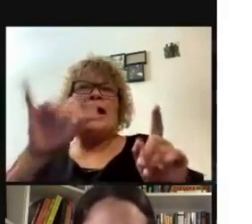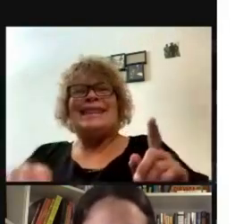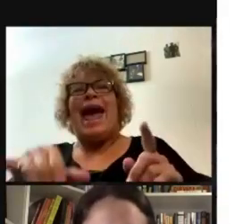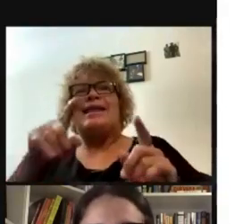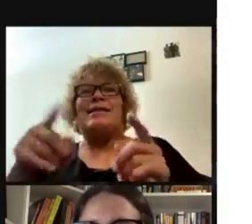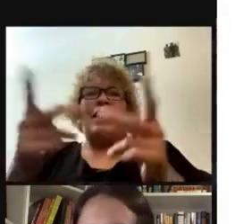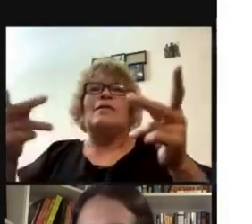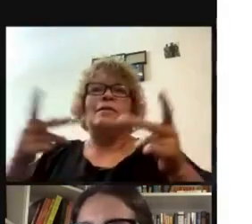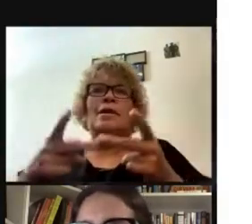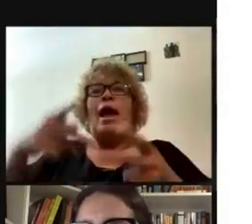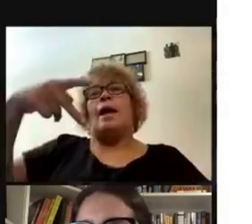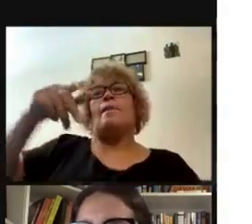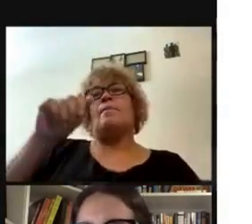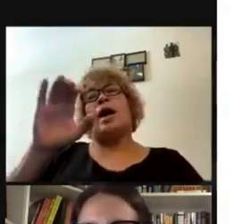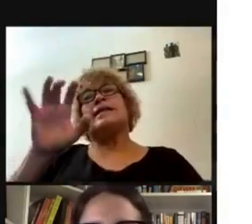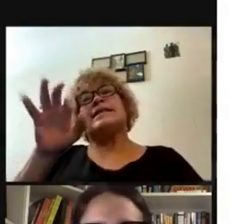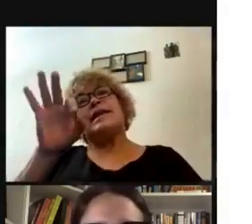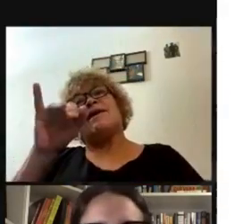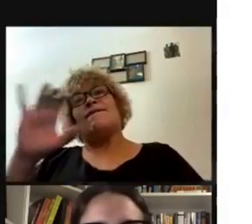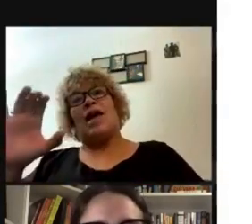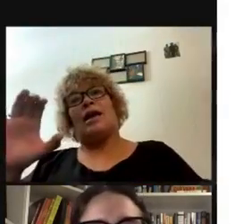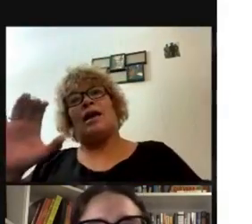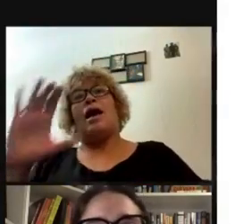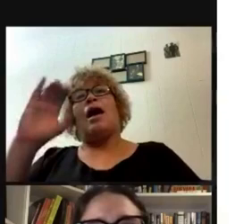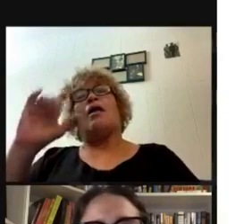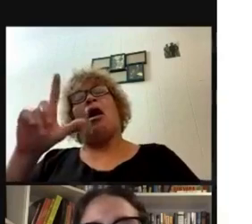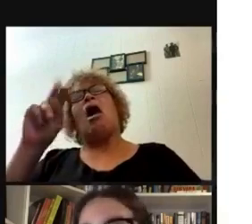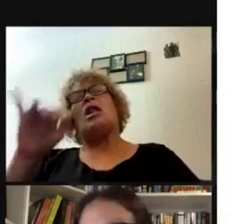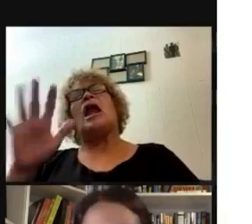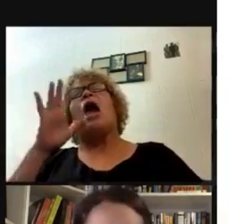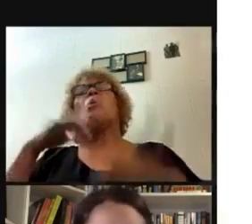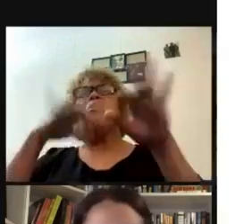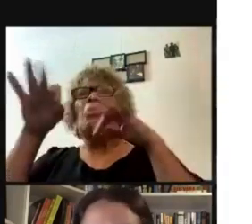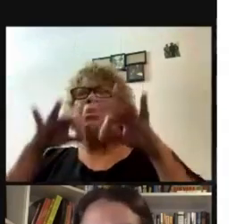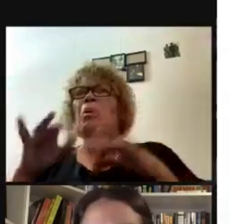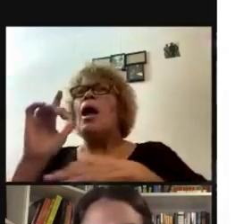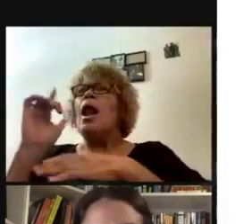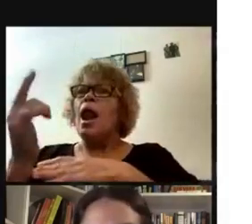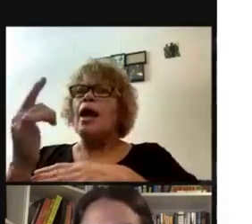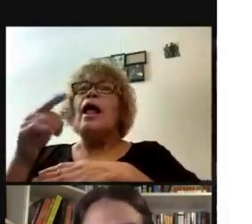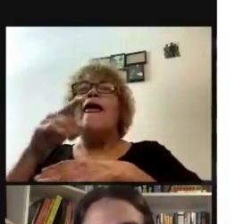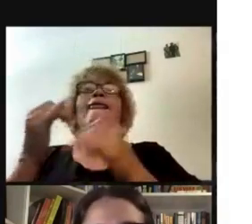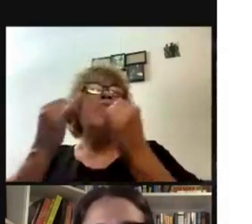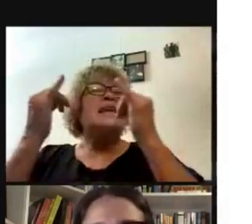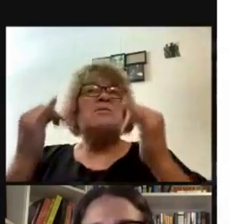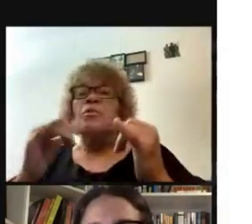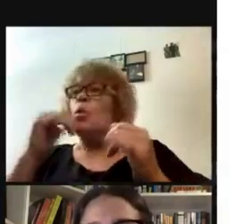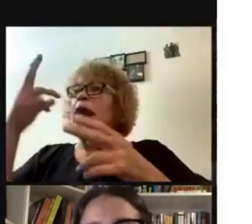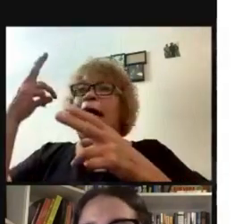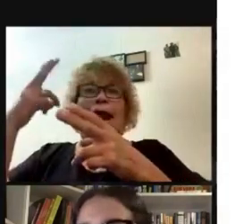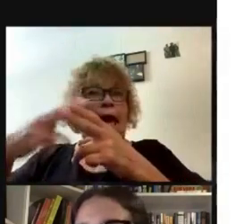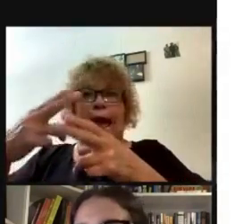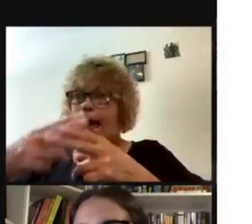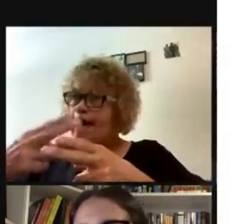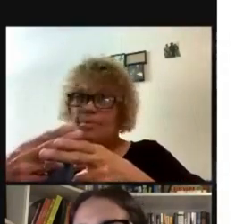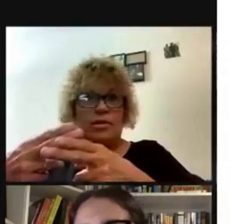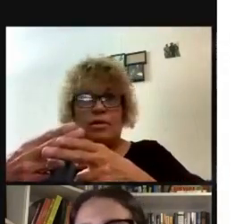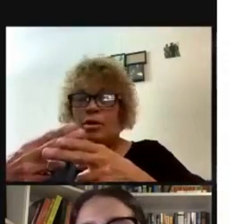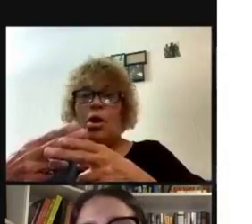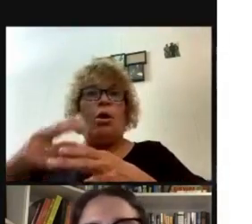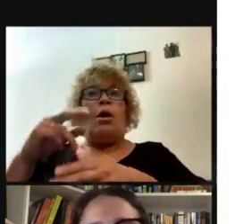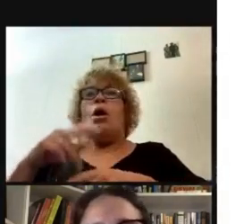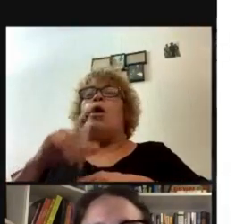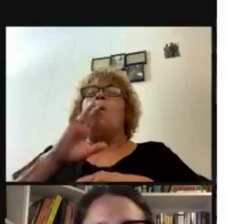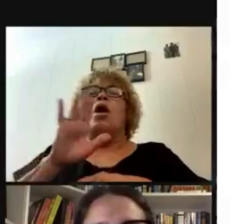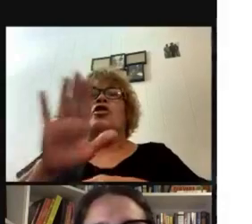Pacific Colony. And I'll talk more about Pacific Colony later. But these individuals were not named, nor were